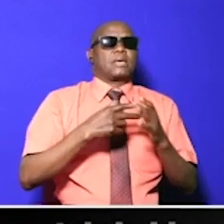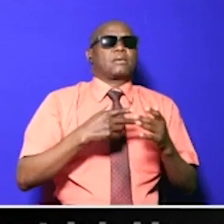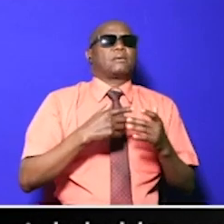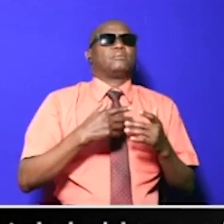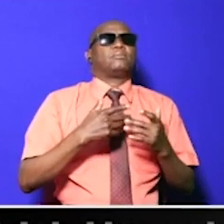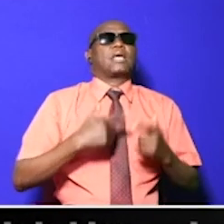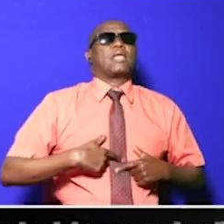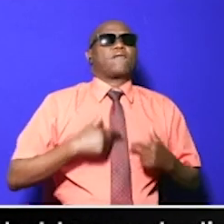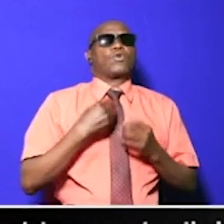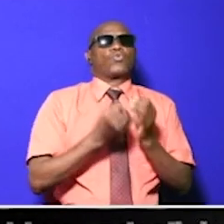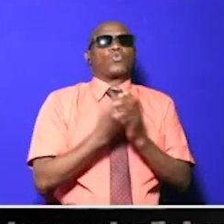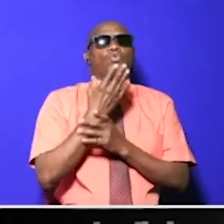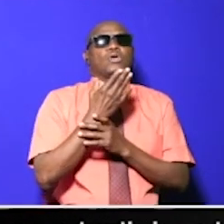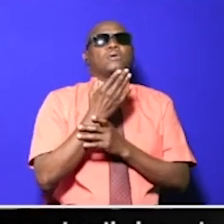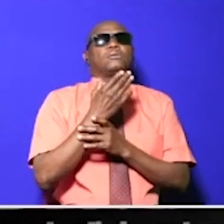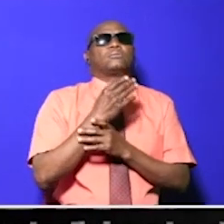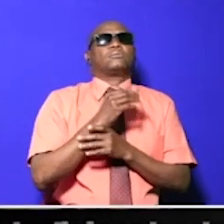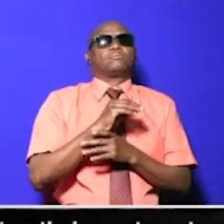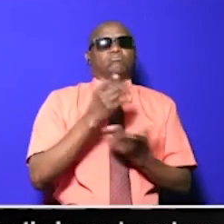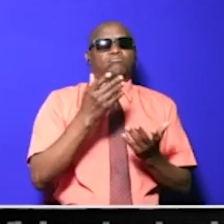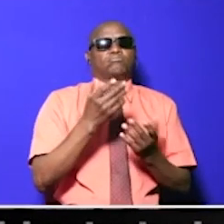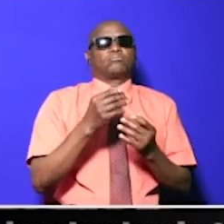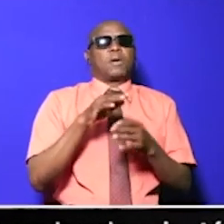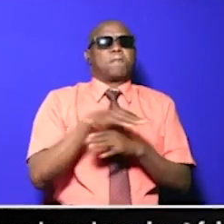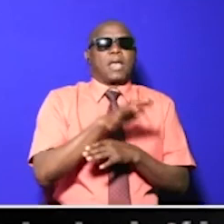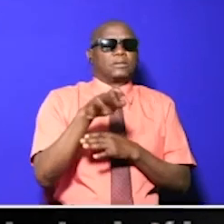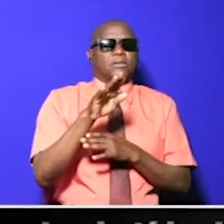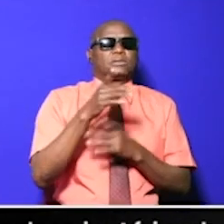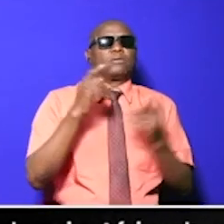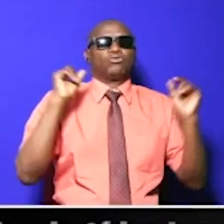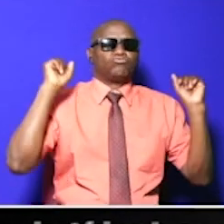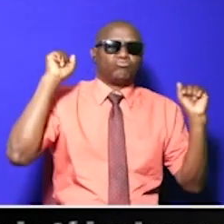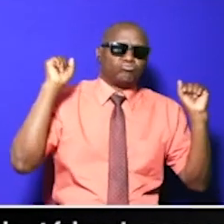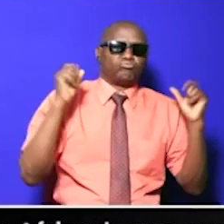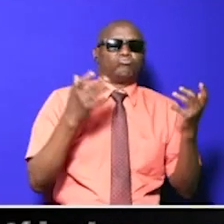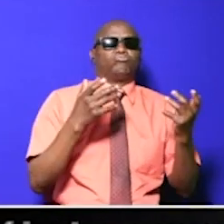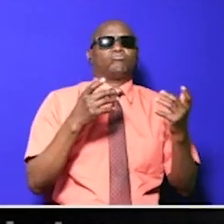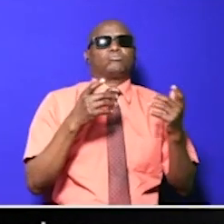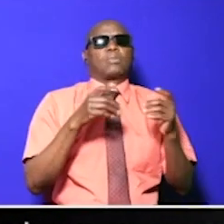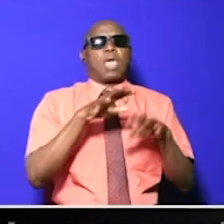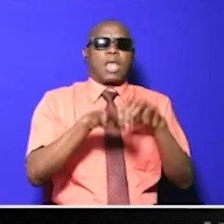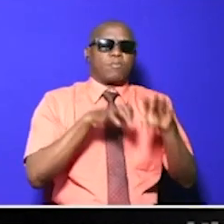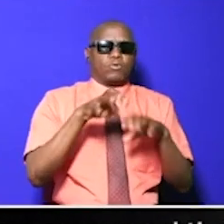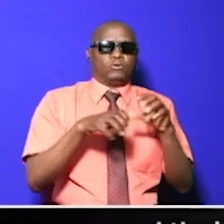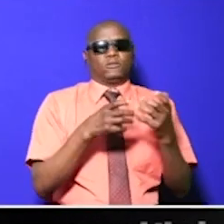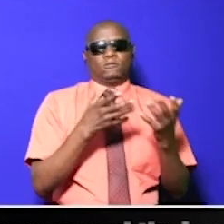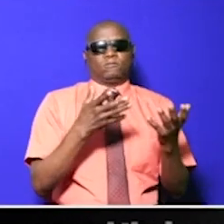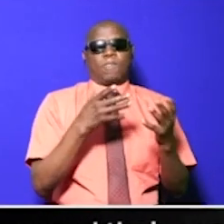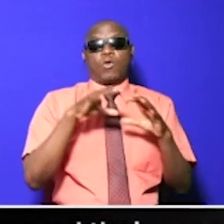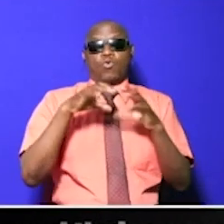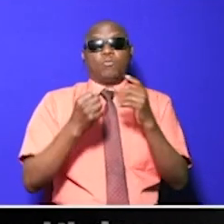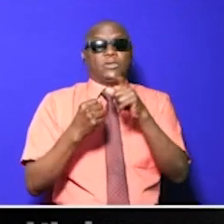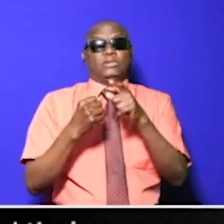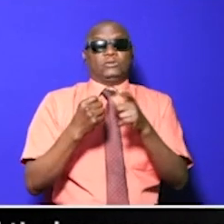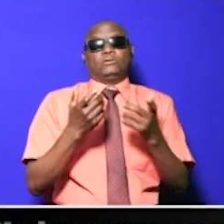crops or, you know, herding cattle. So when climate change affects those areas and those communities,